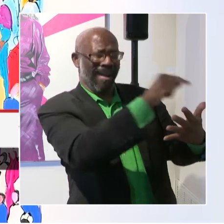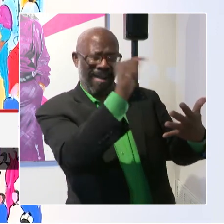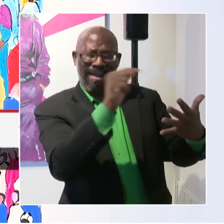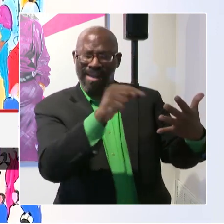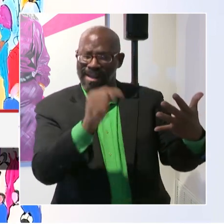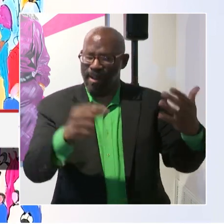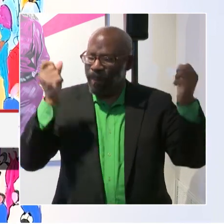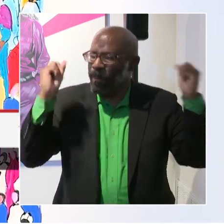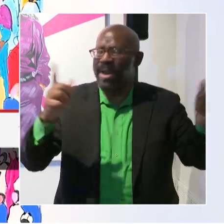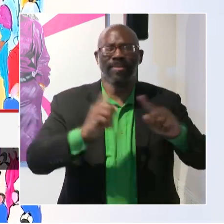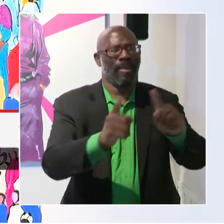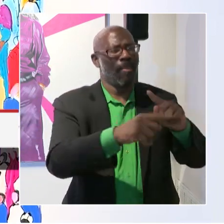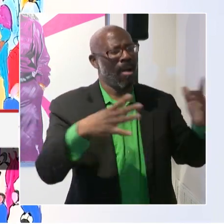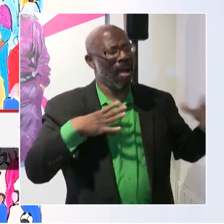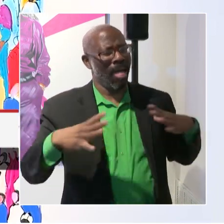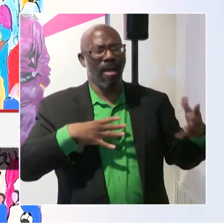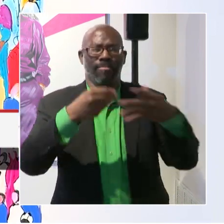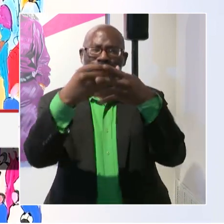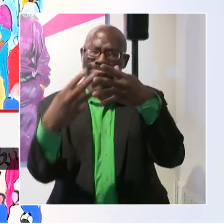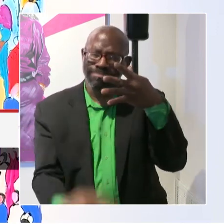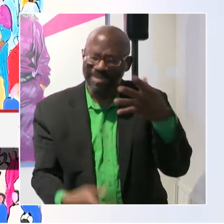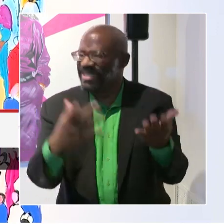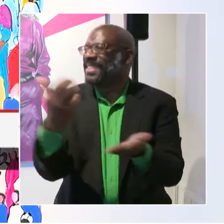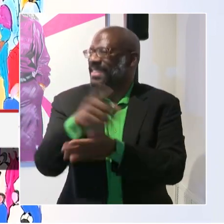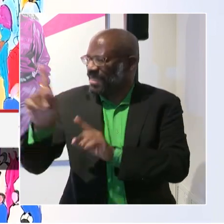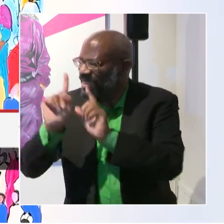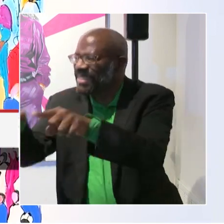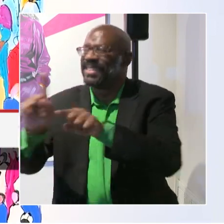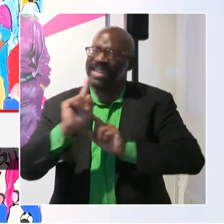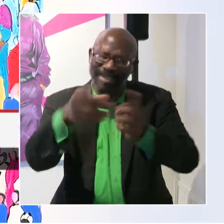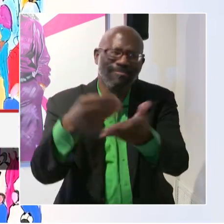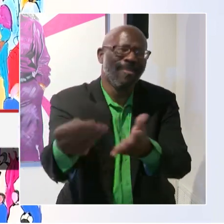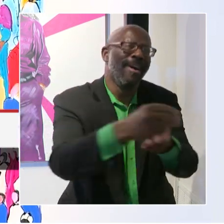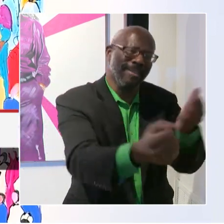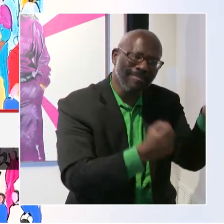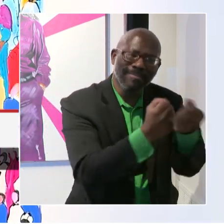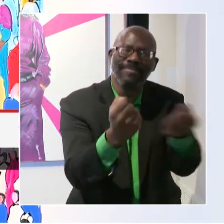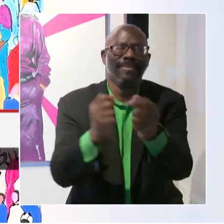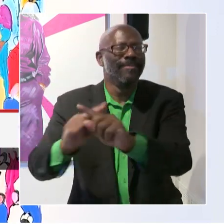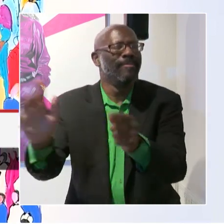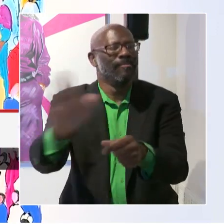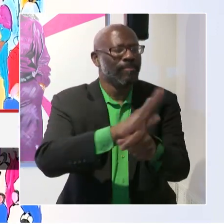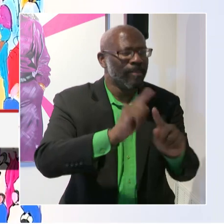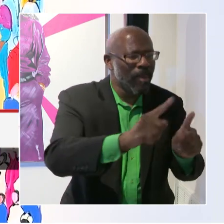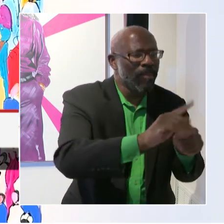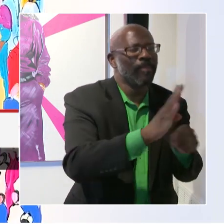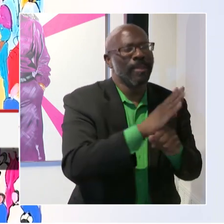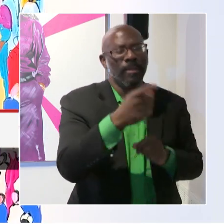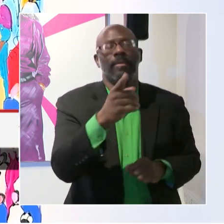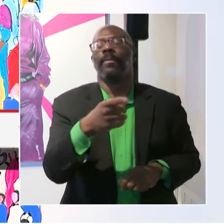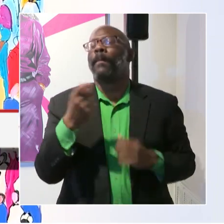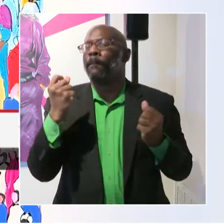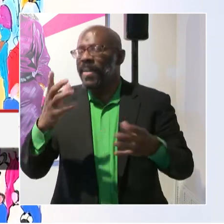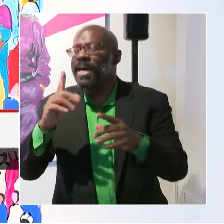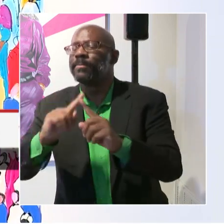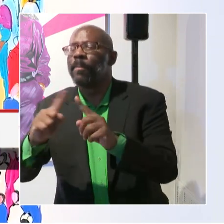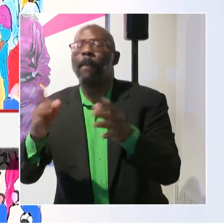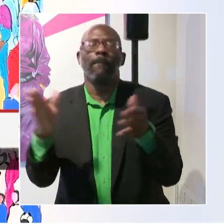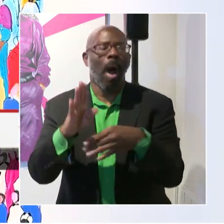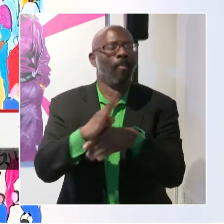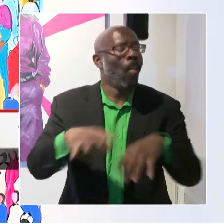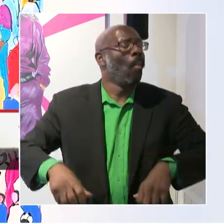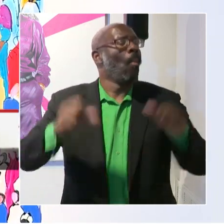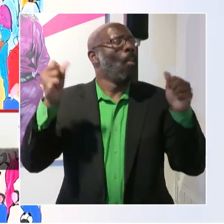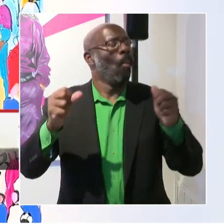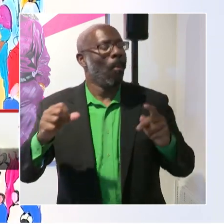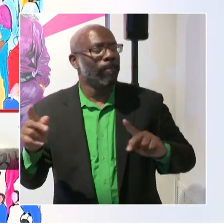hosting these celebrations, and keep it up, because you might have heard about this and that, but it continues to evolve and more is being